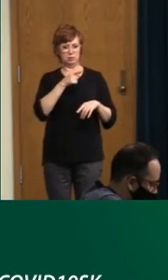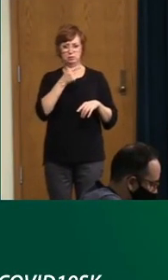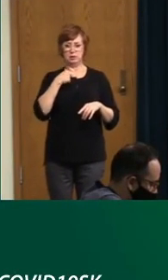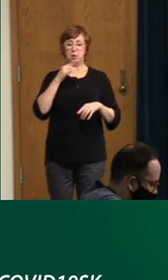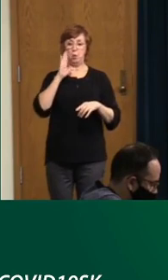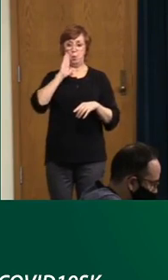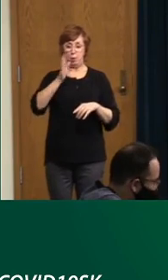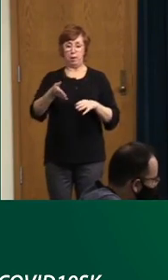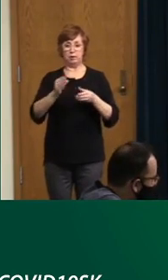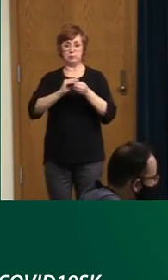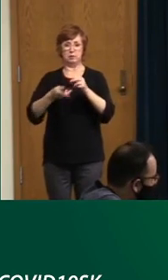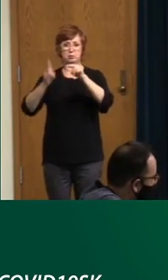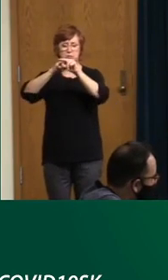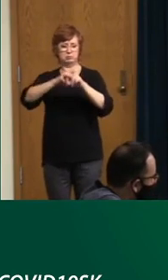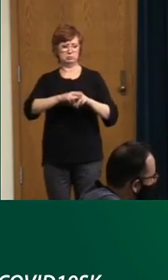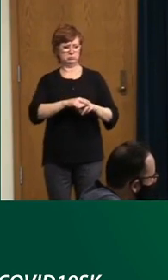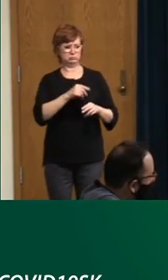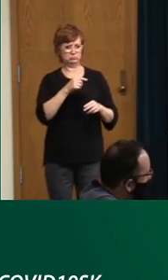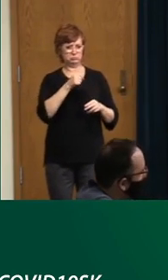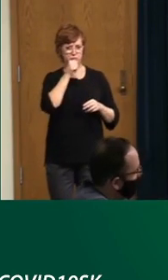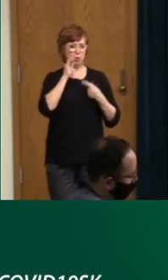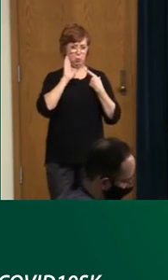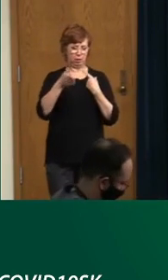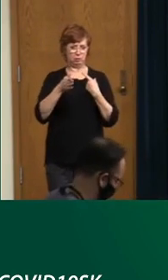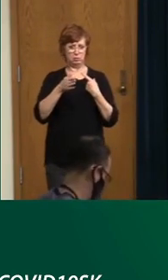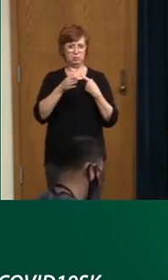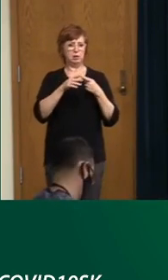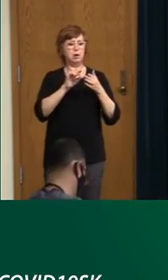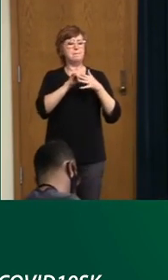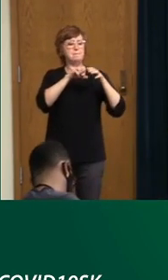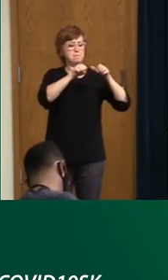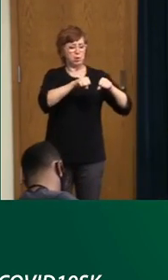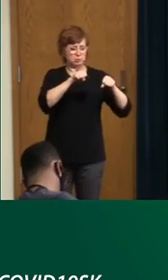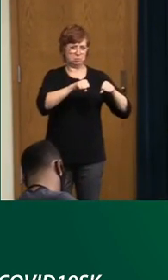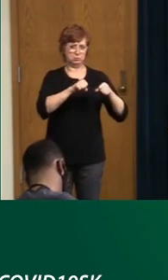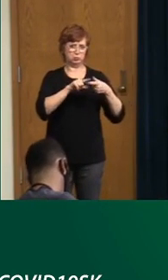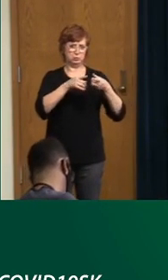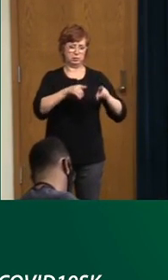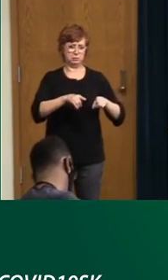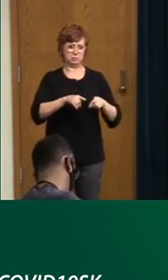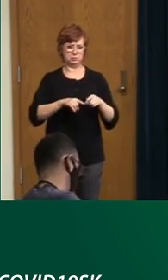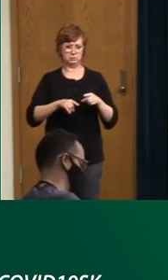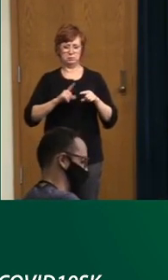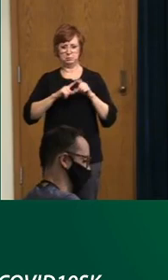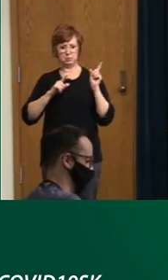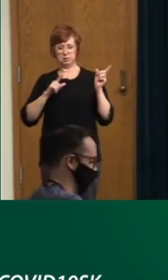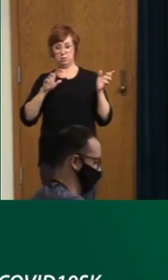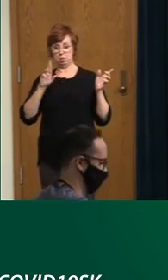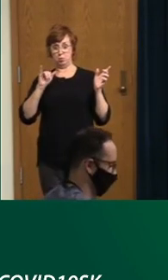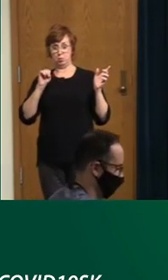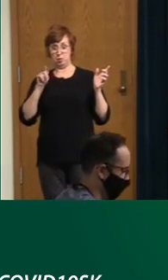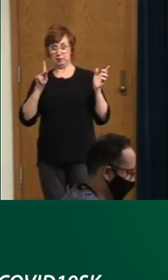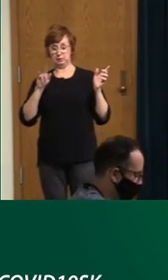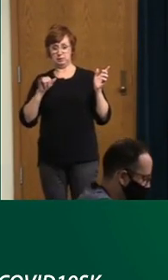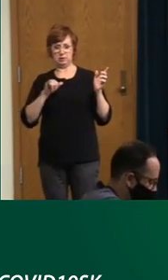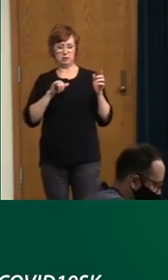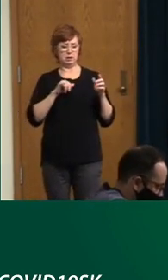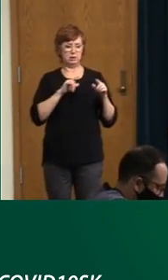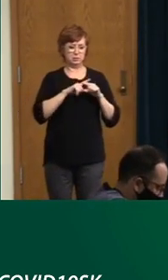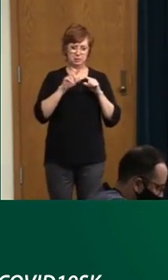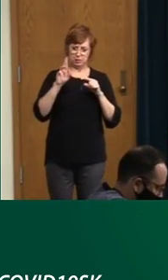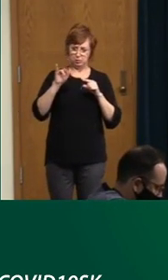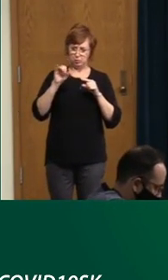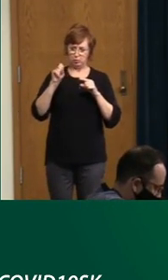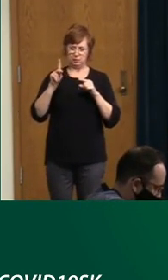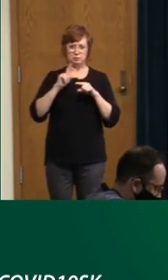happen. Why are we taking the risk when that could happen? Well, I think that we put in some measures in place right now that are going